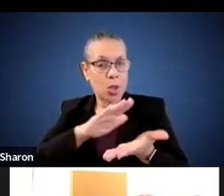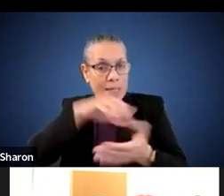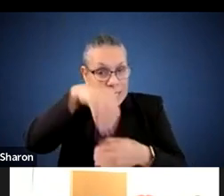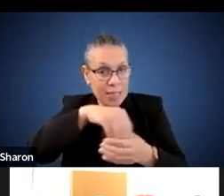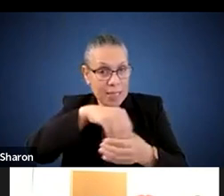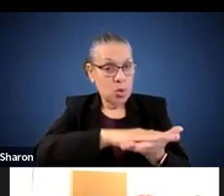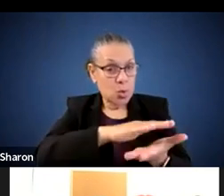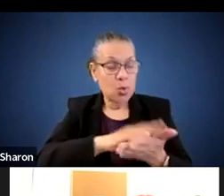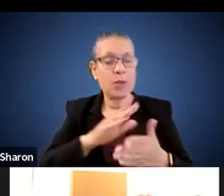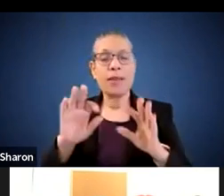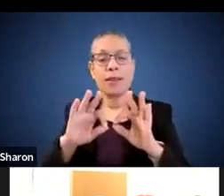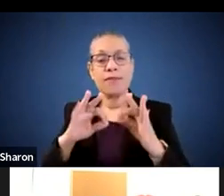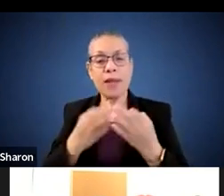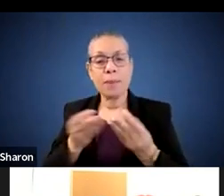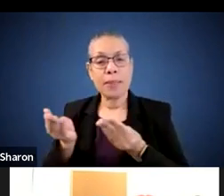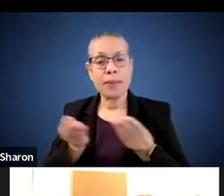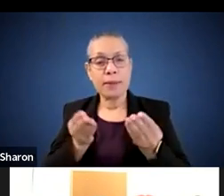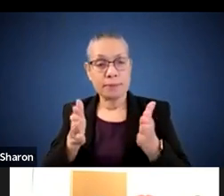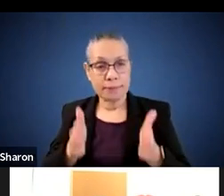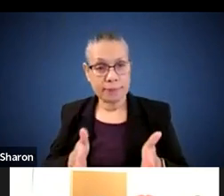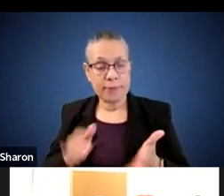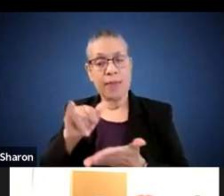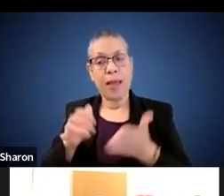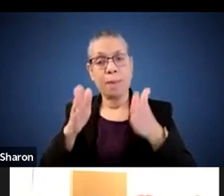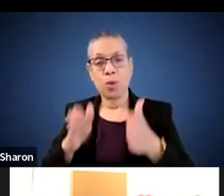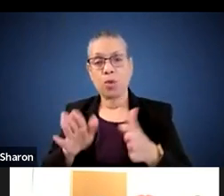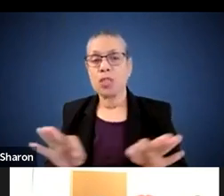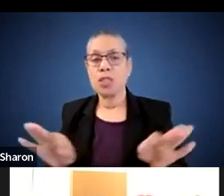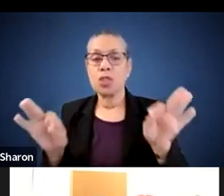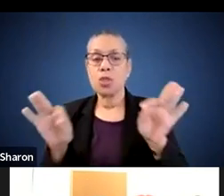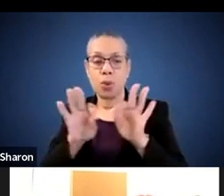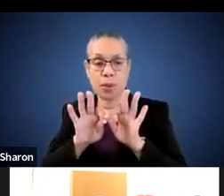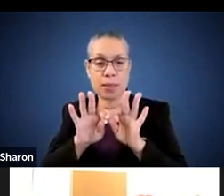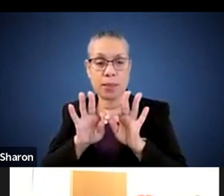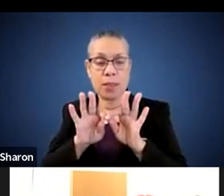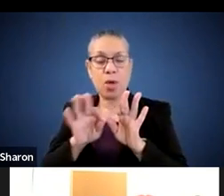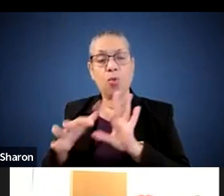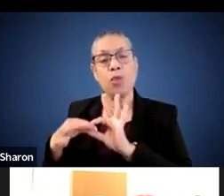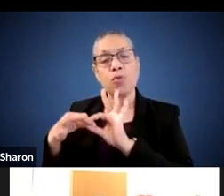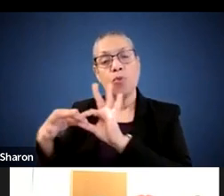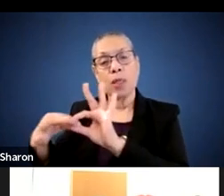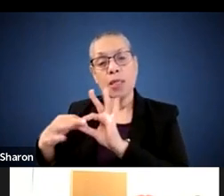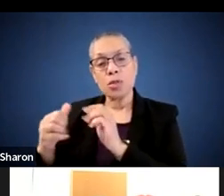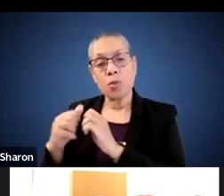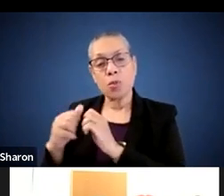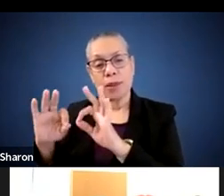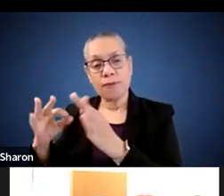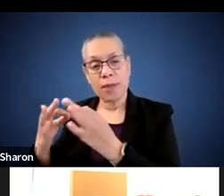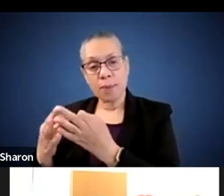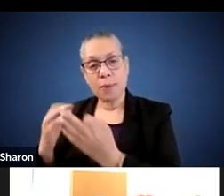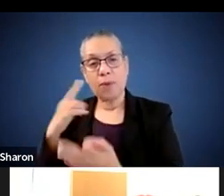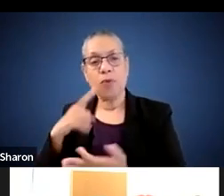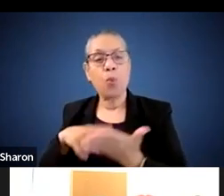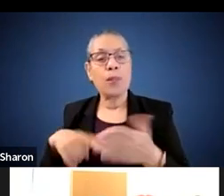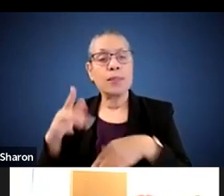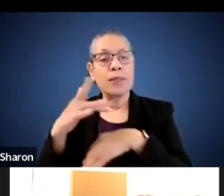family Liaisons so the family Liaisons play a critical role in relationship specifics around the programming for students in